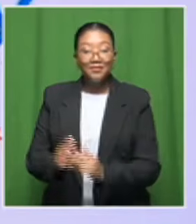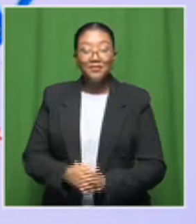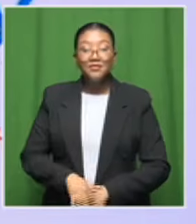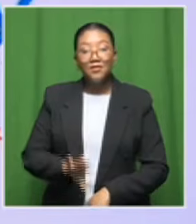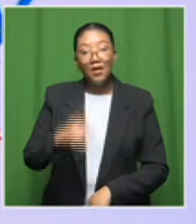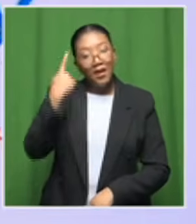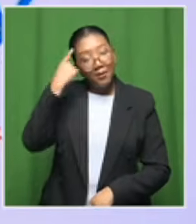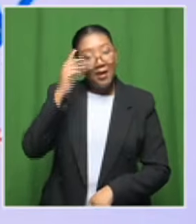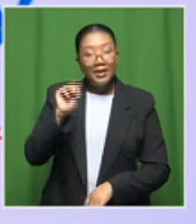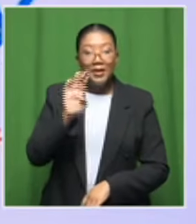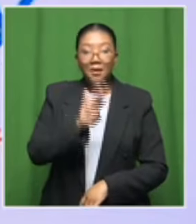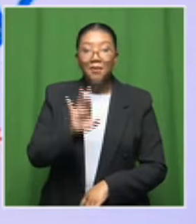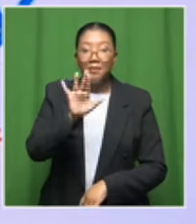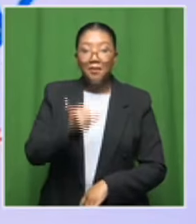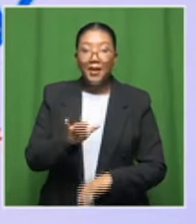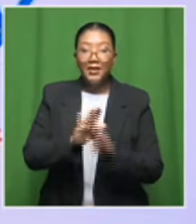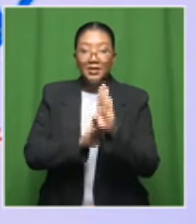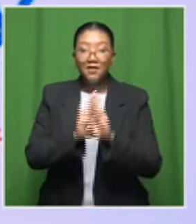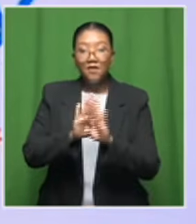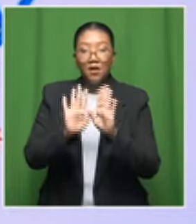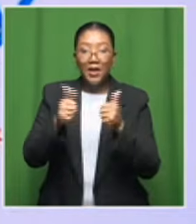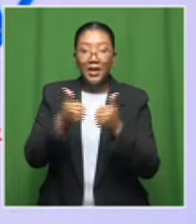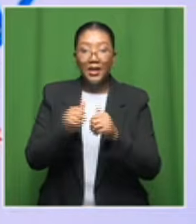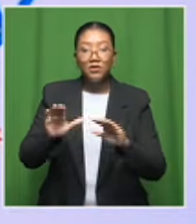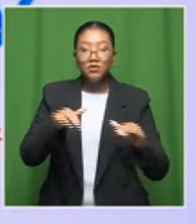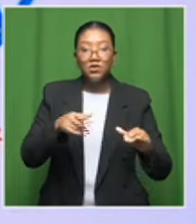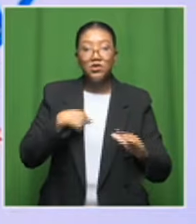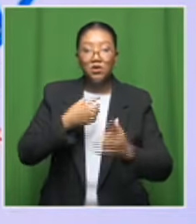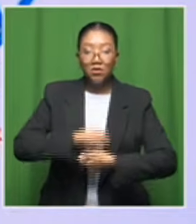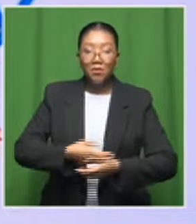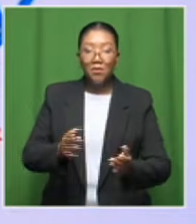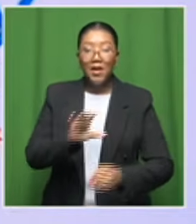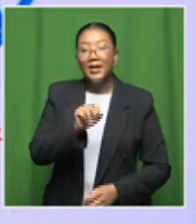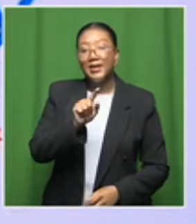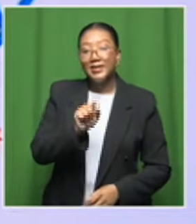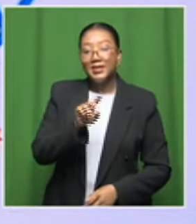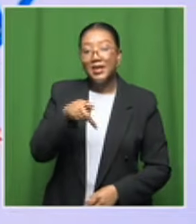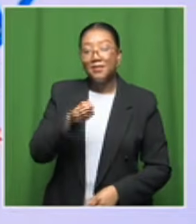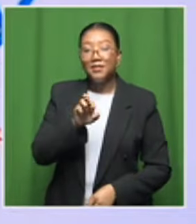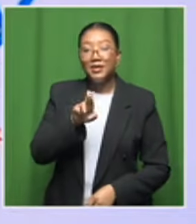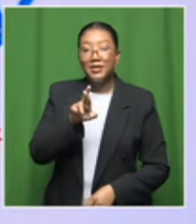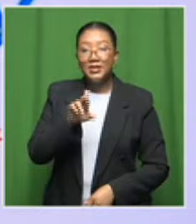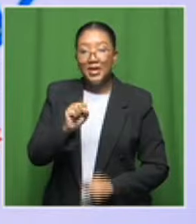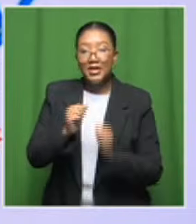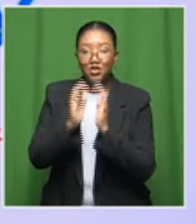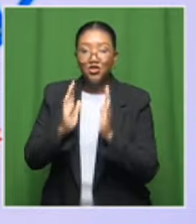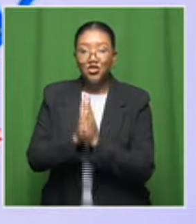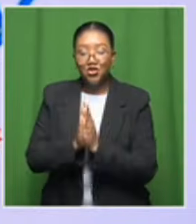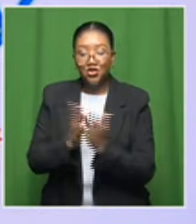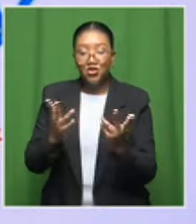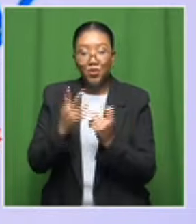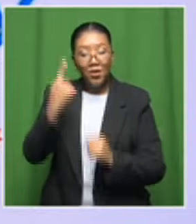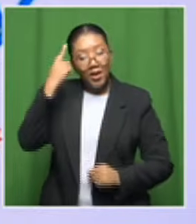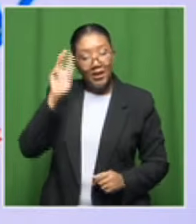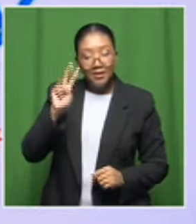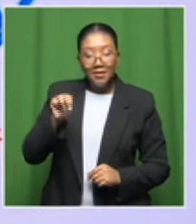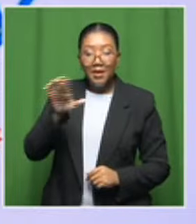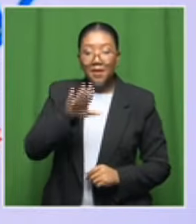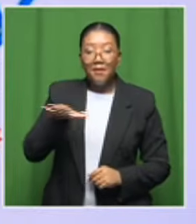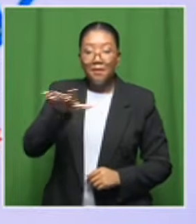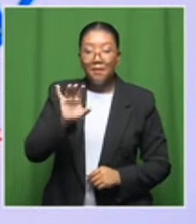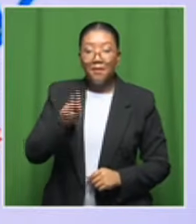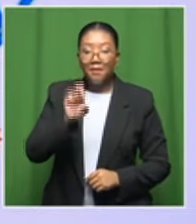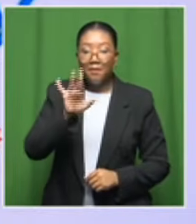The Mandela Bay Development Agency, they're set to launch the St. Peter's Church in Nelson Mandela Bay as a heritage site. So perhaps for more on this, we're going to